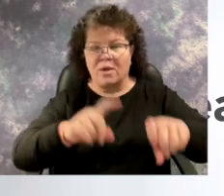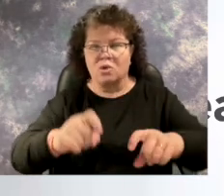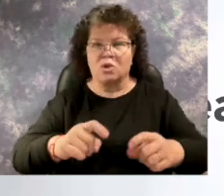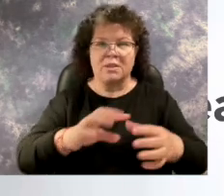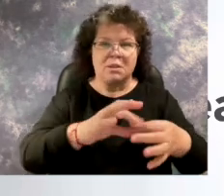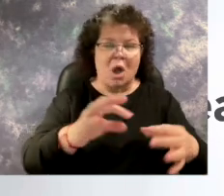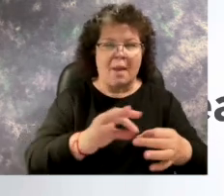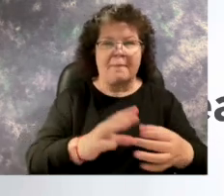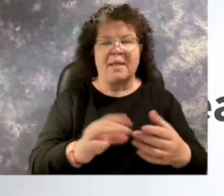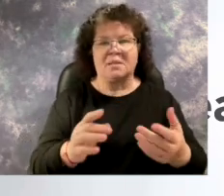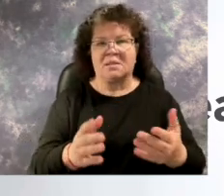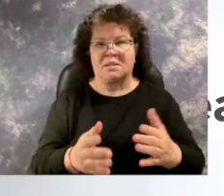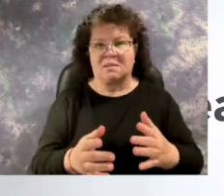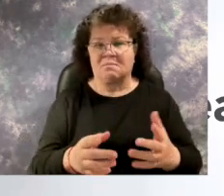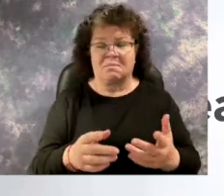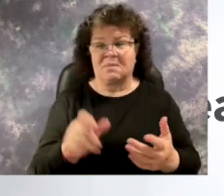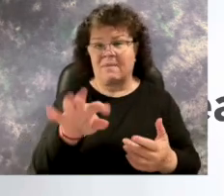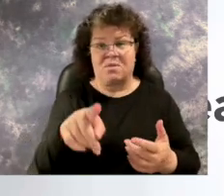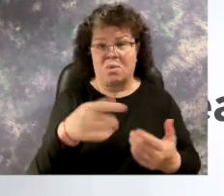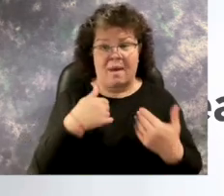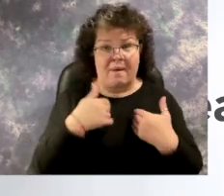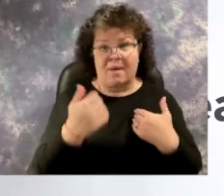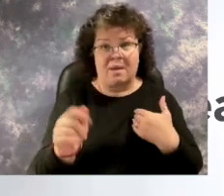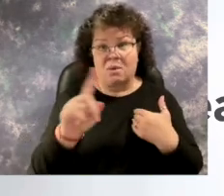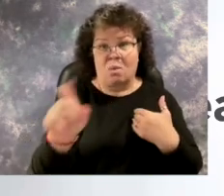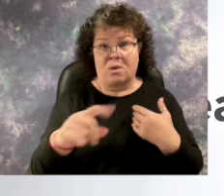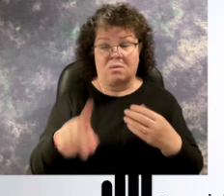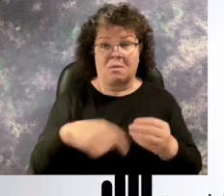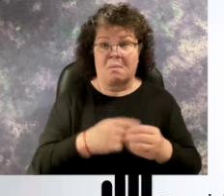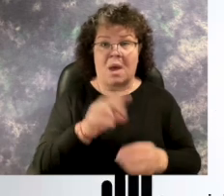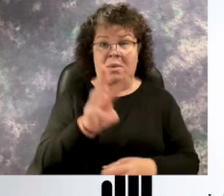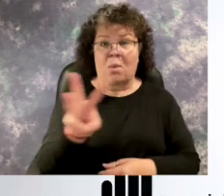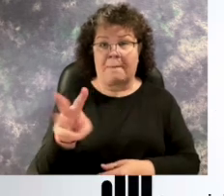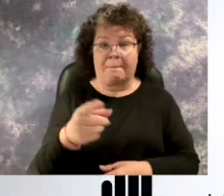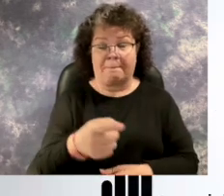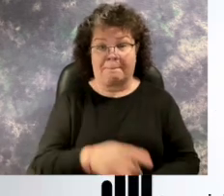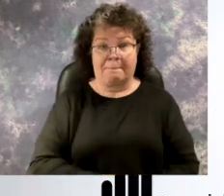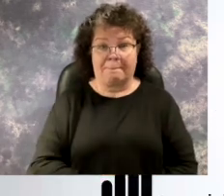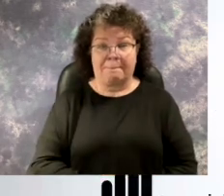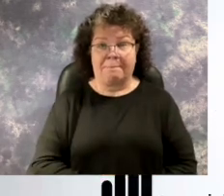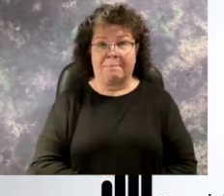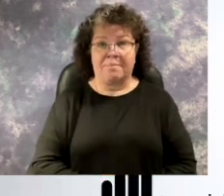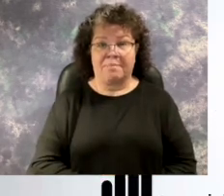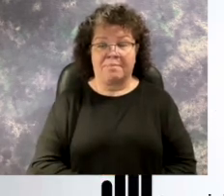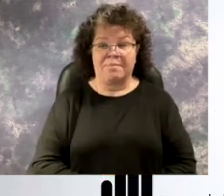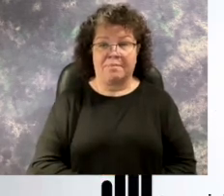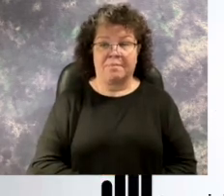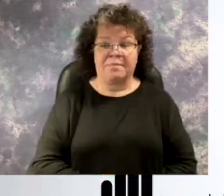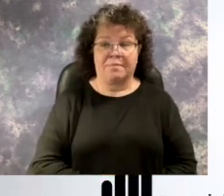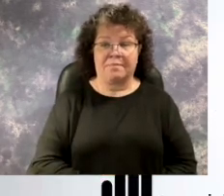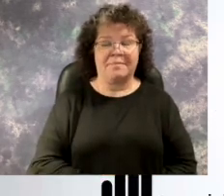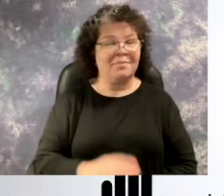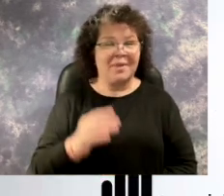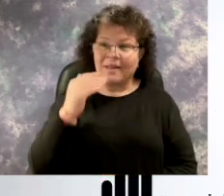any about the webpage or information related to that video.